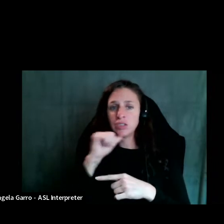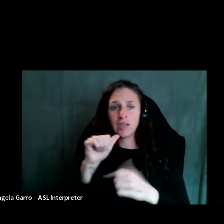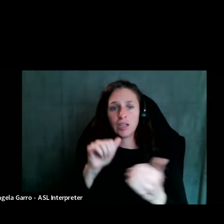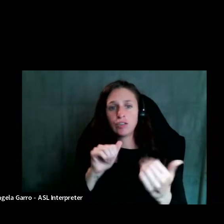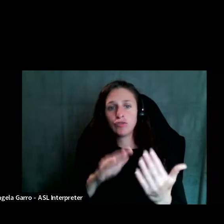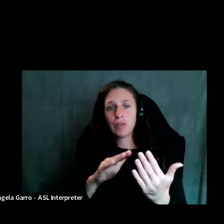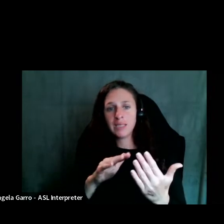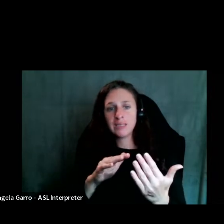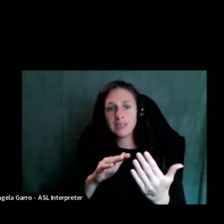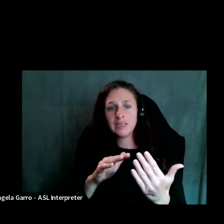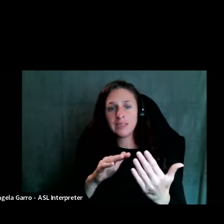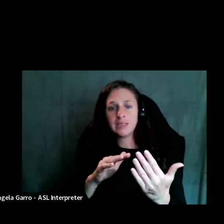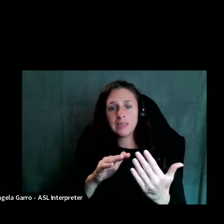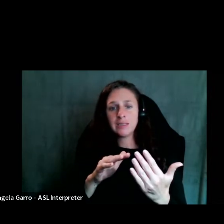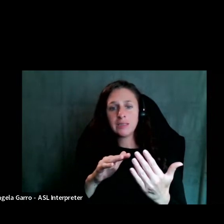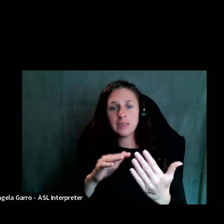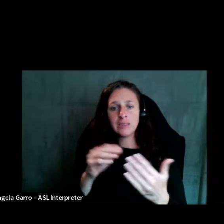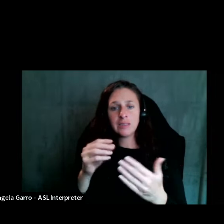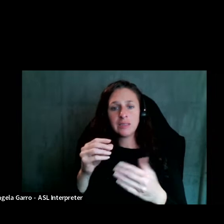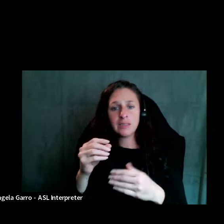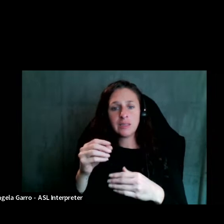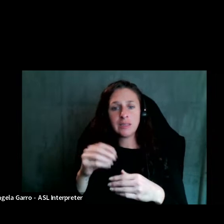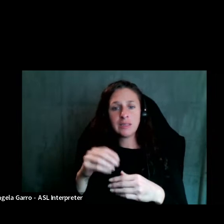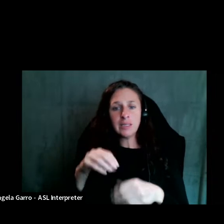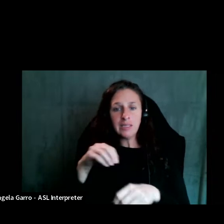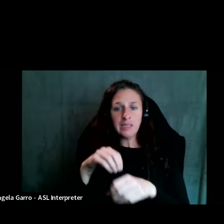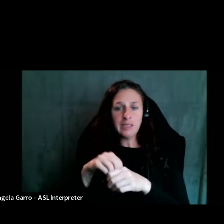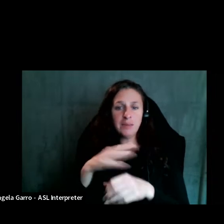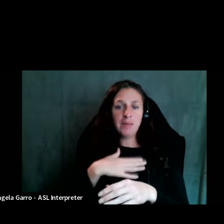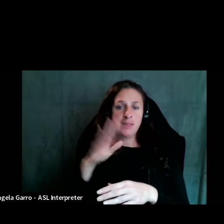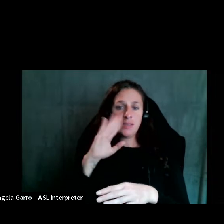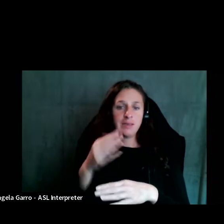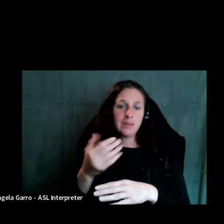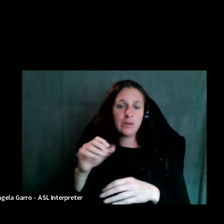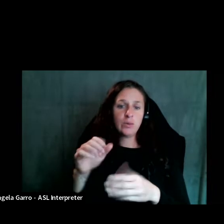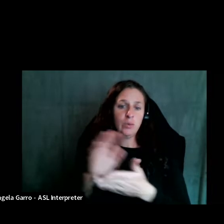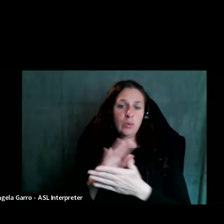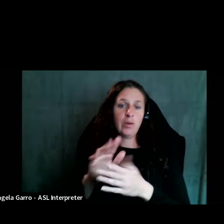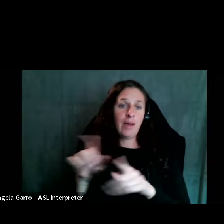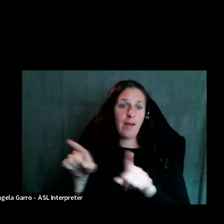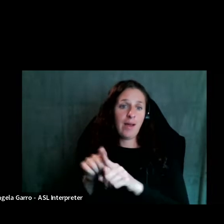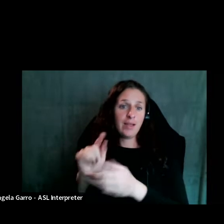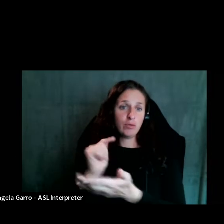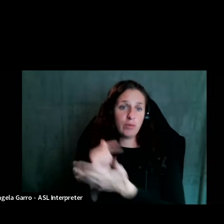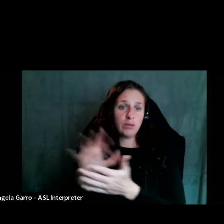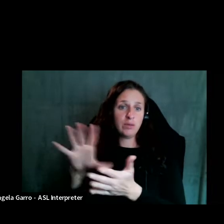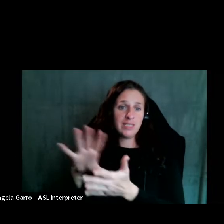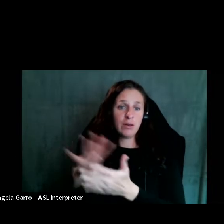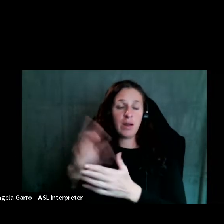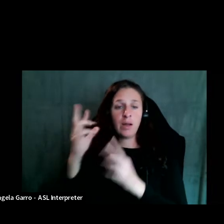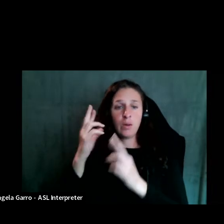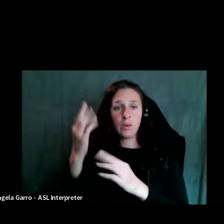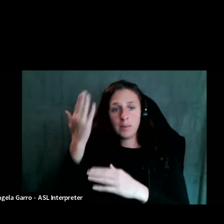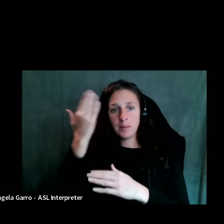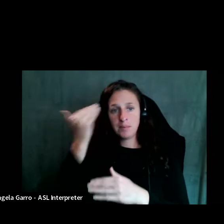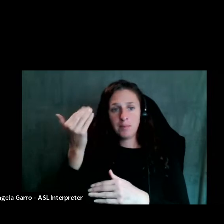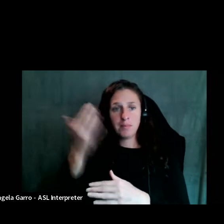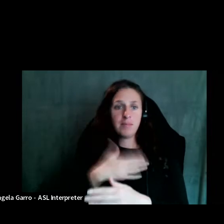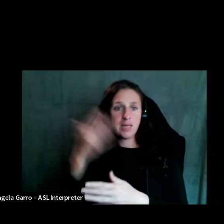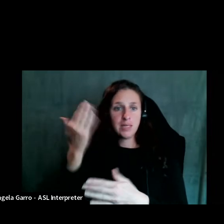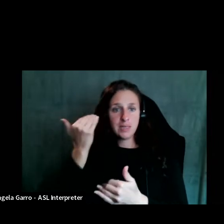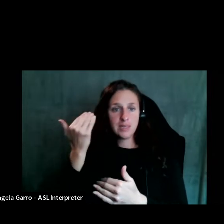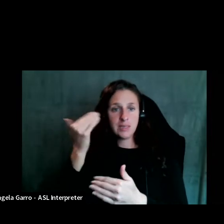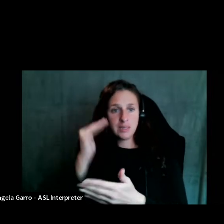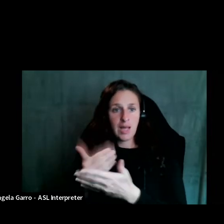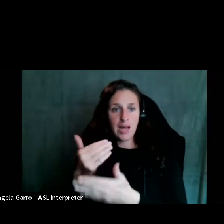my son's school. As a graduate senior, I hope that my son will have the skill to